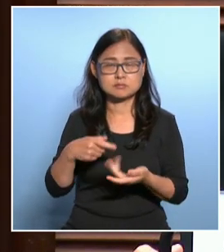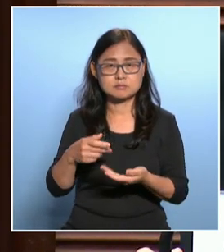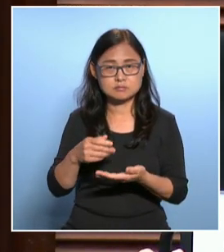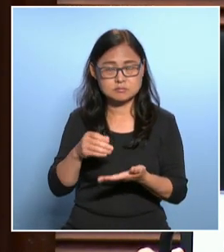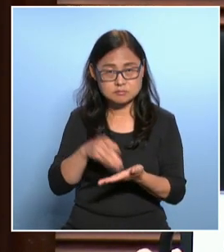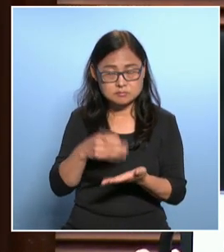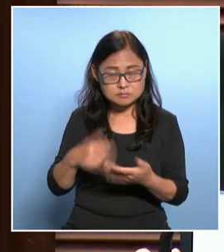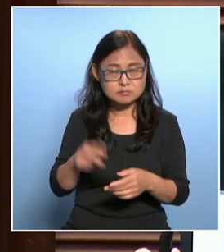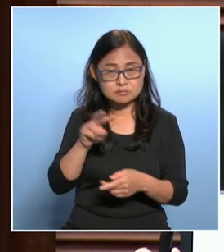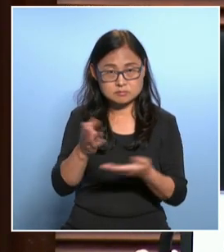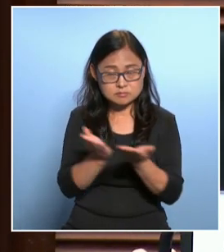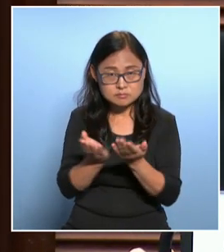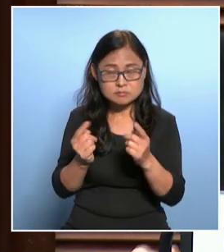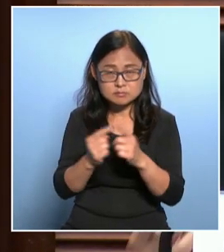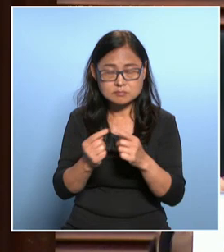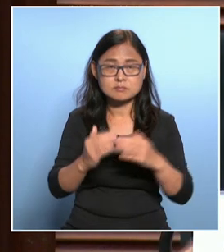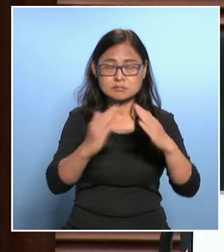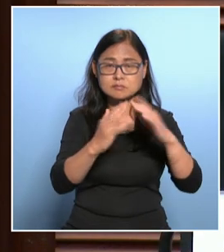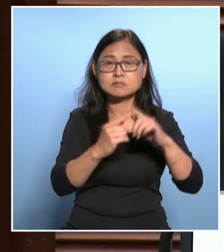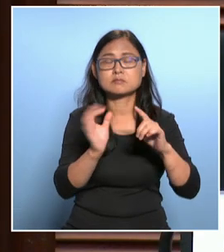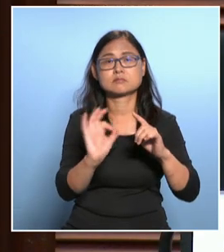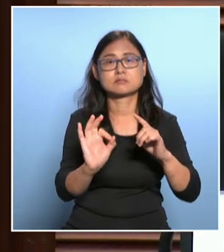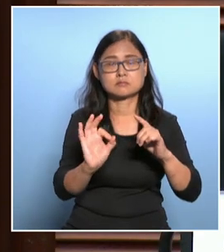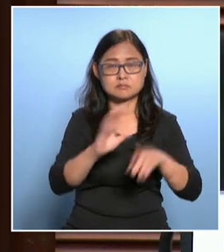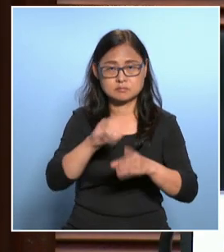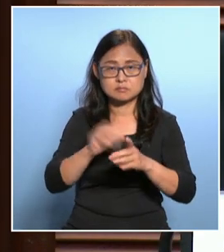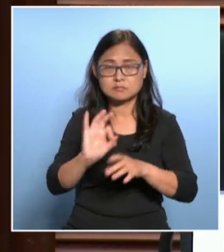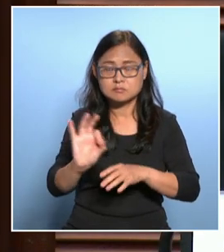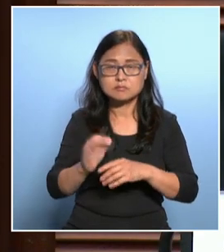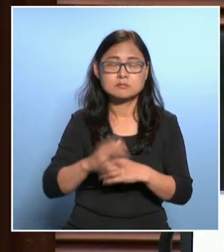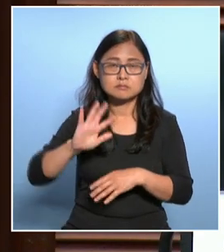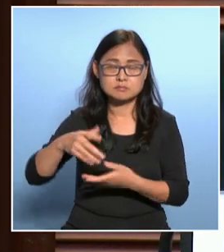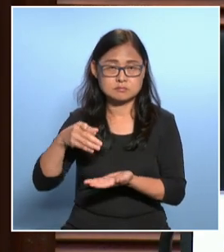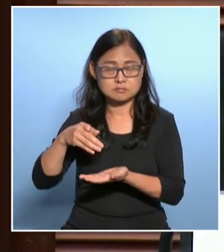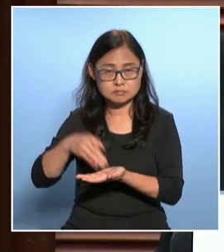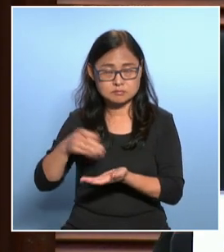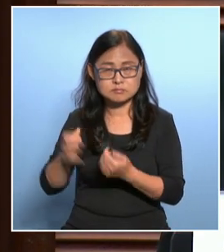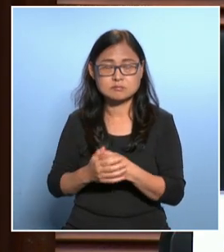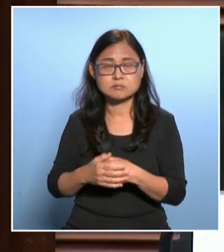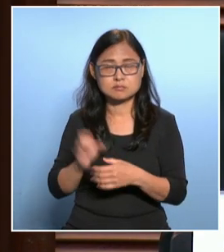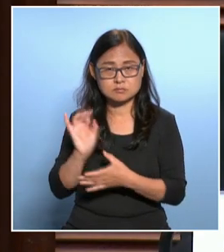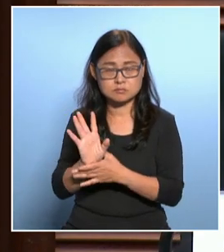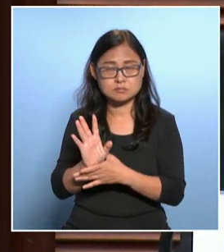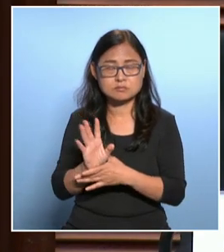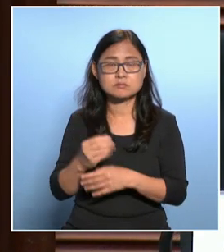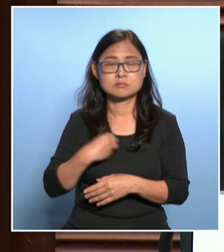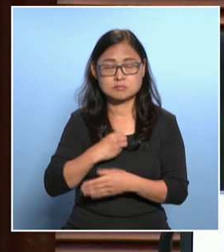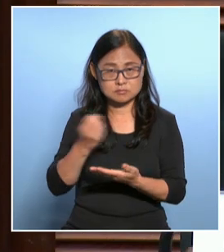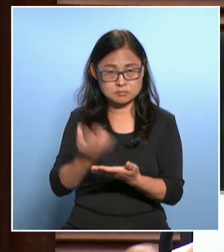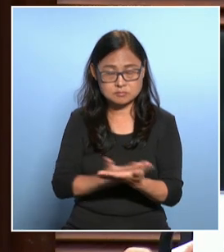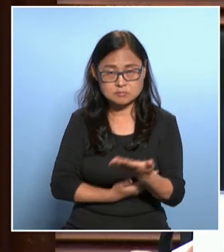members. In the AMD, the witnesses may not be a family member, but when it comes to